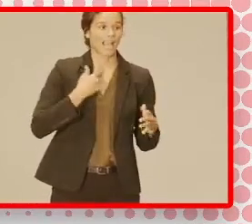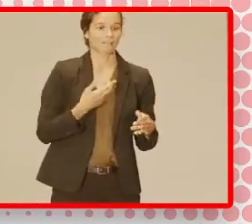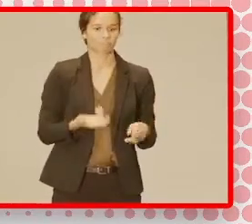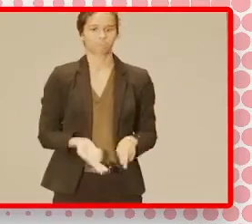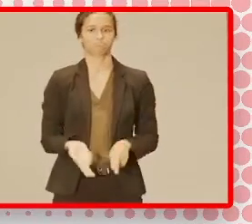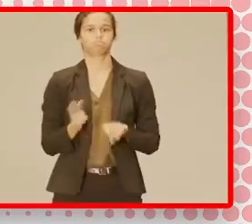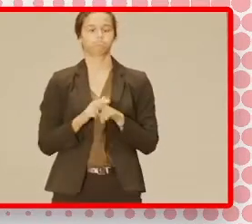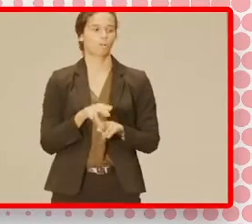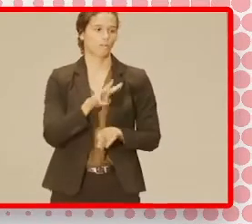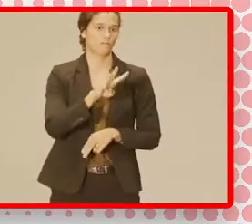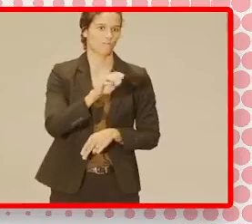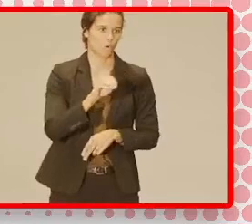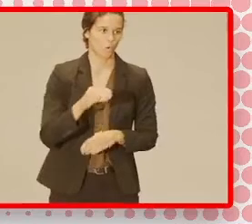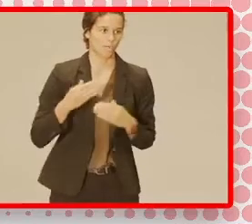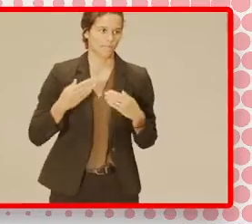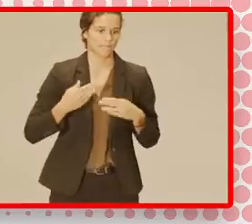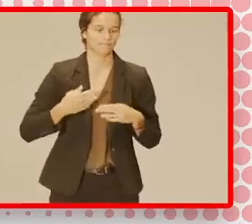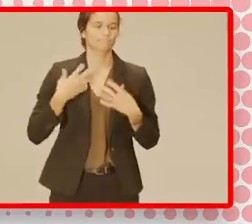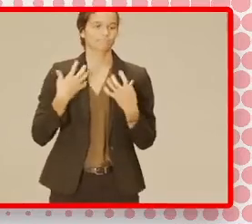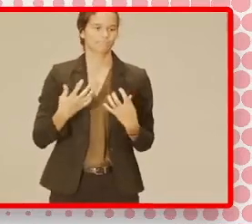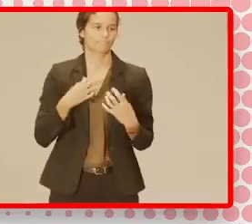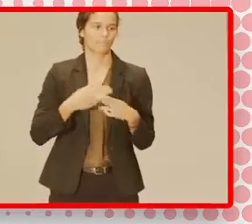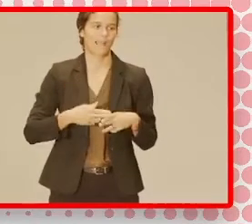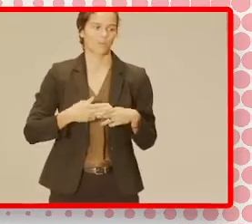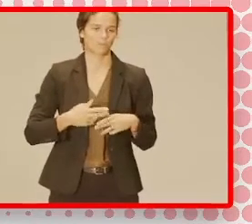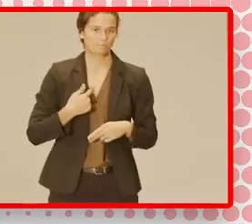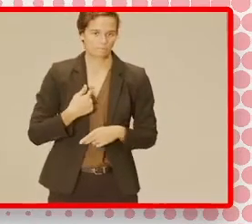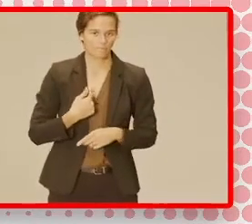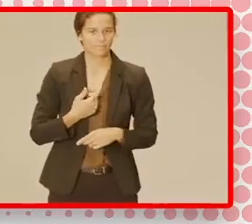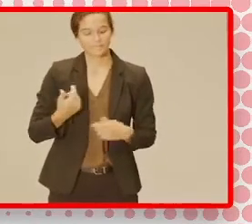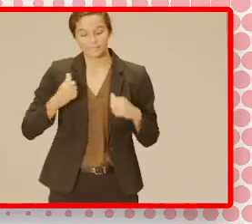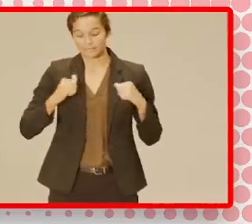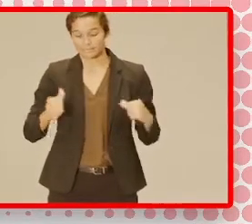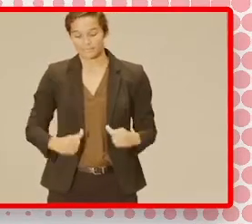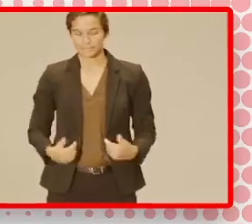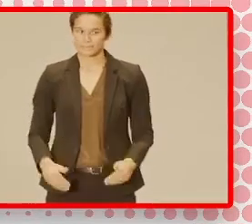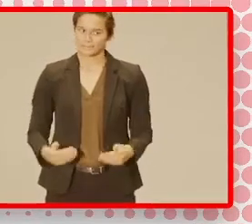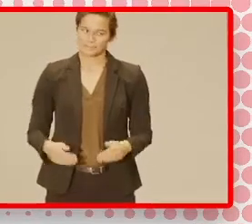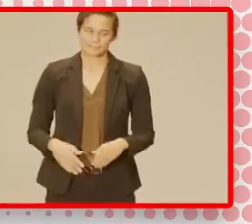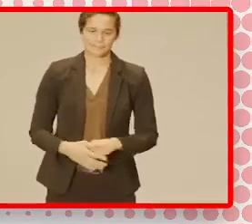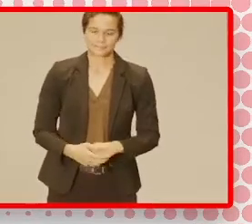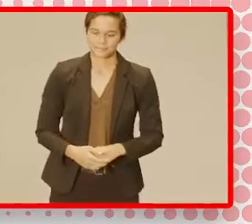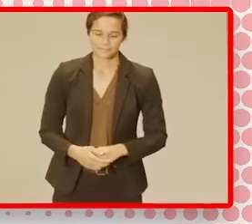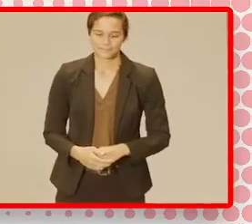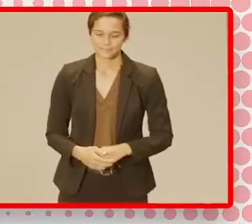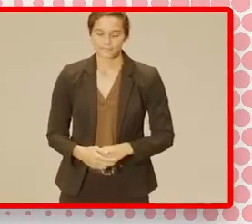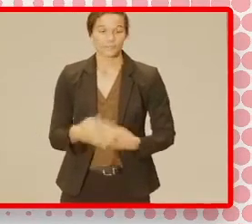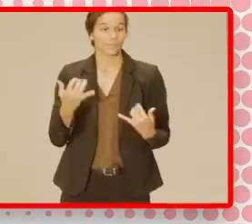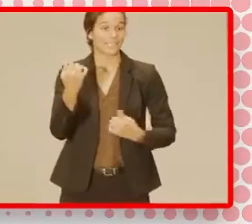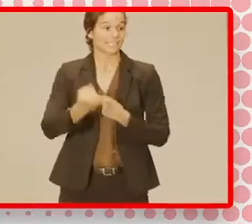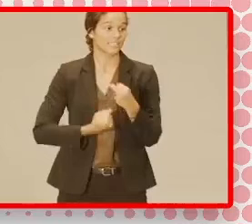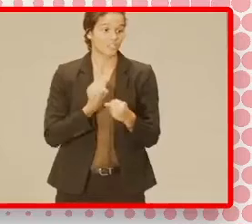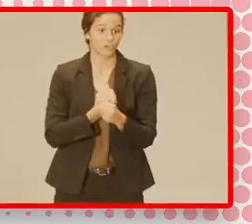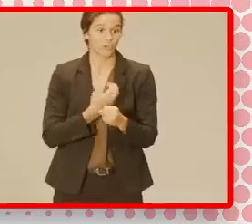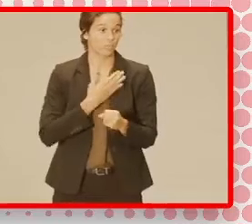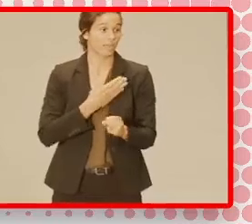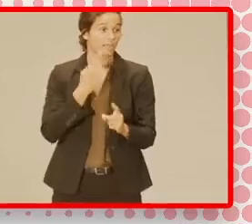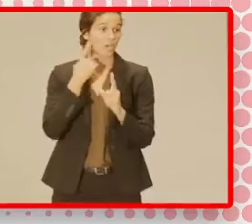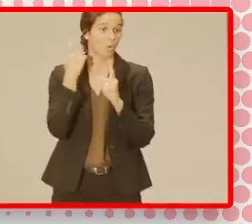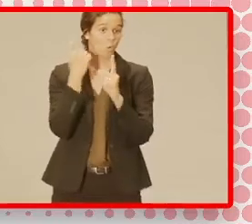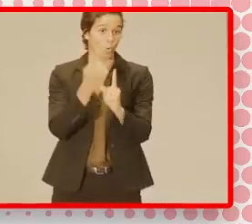and I was in bad shape. This year, we set a goal to do an